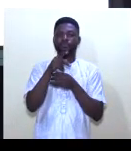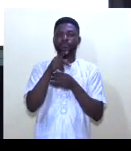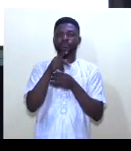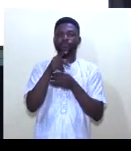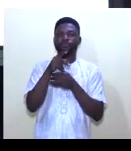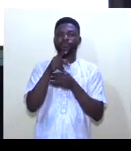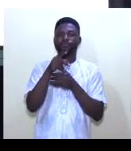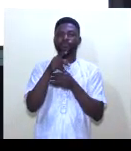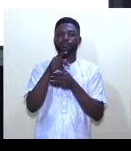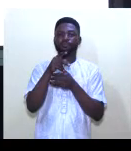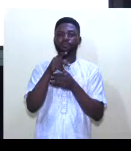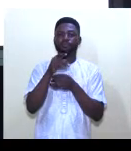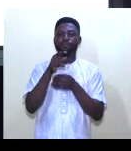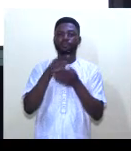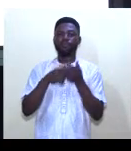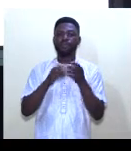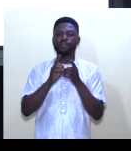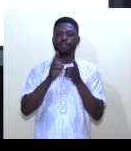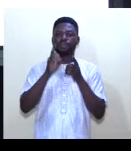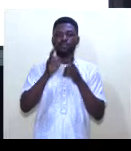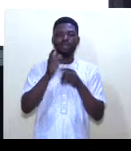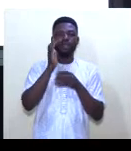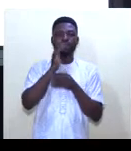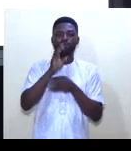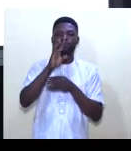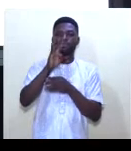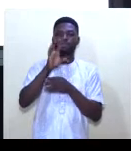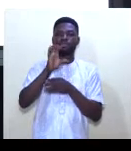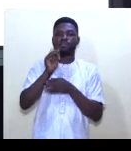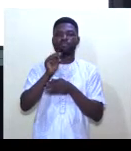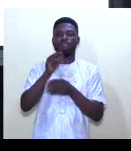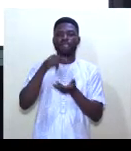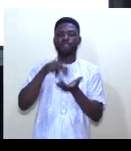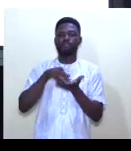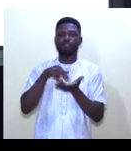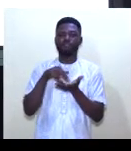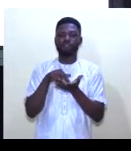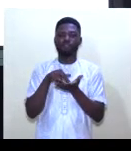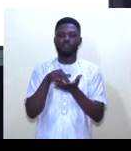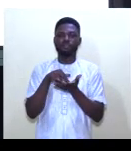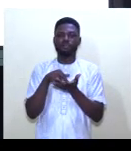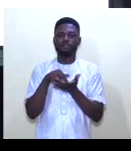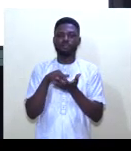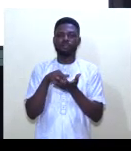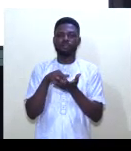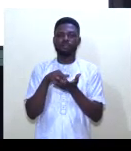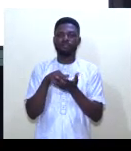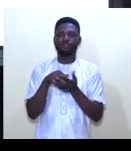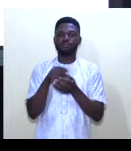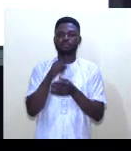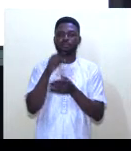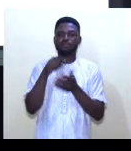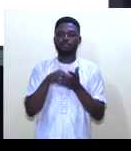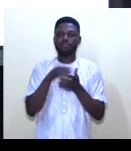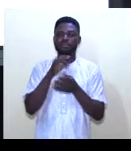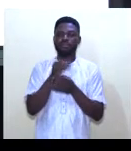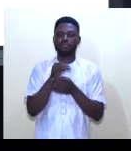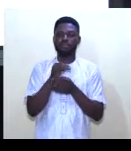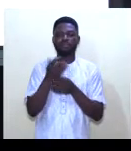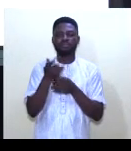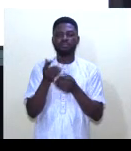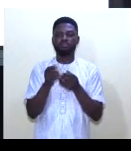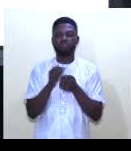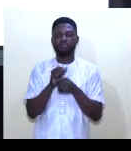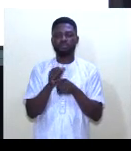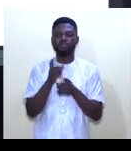7 kilometers on a map, what distance will 6 centimeters represent? This is quite